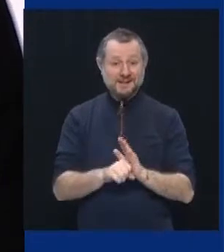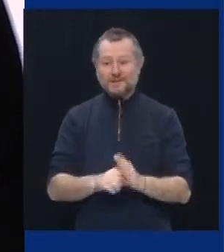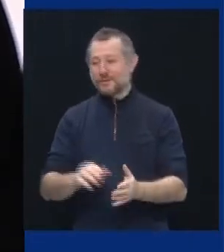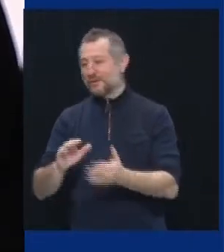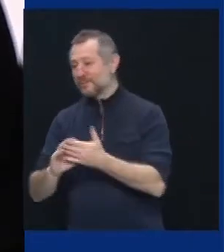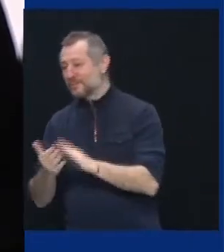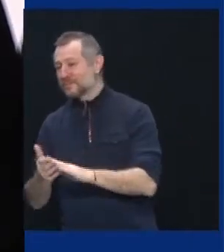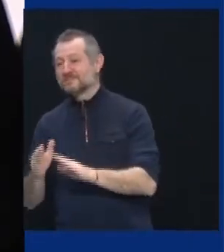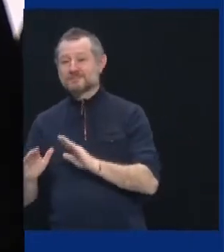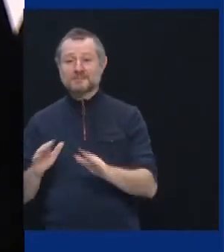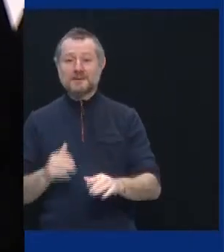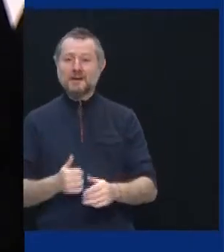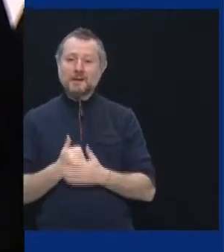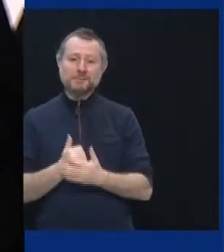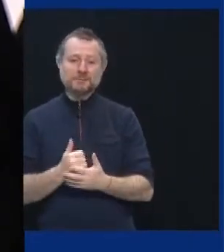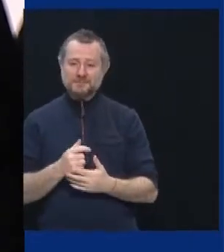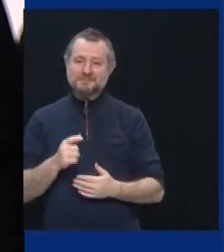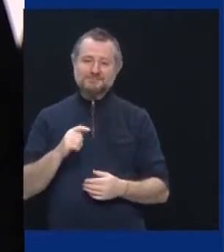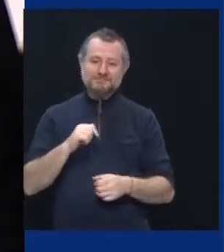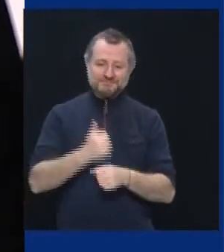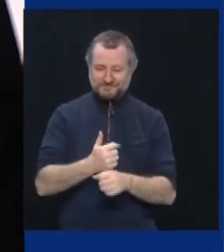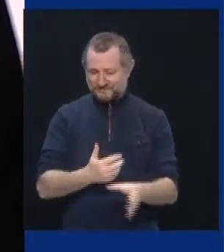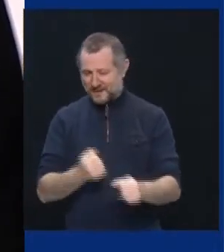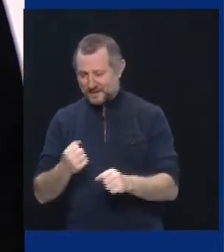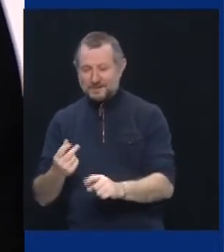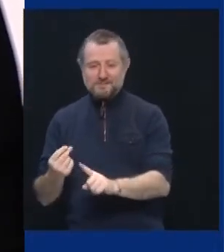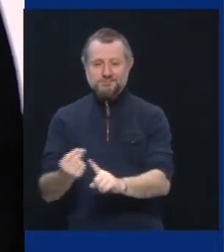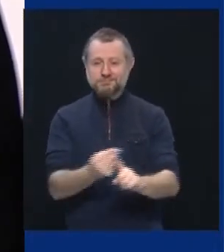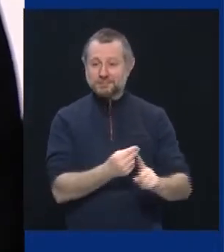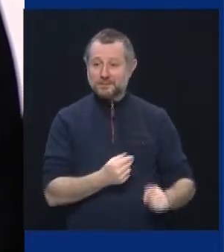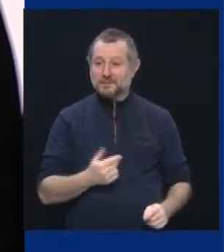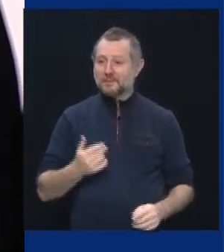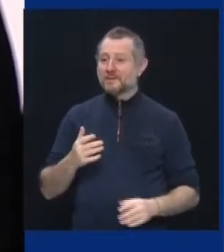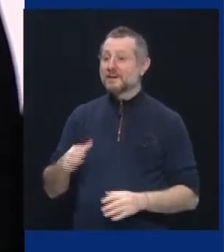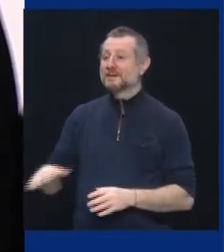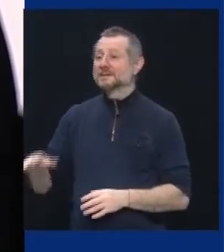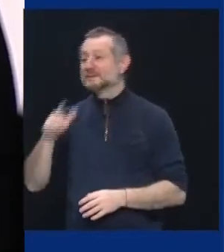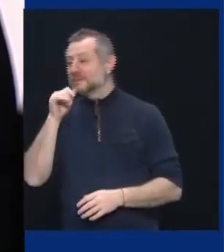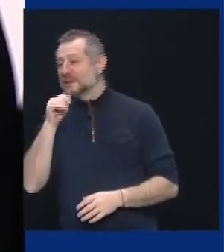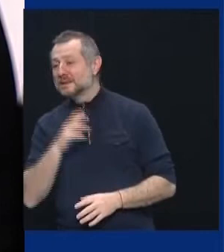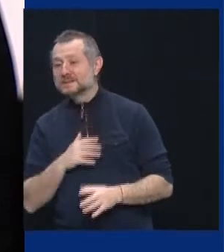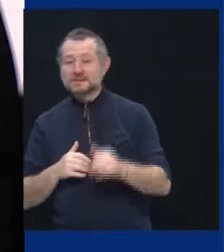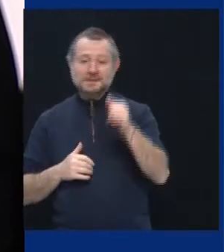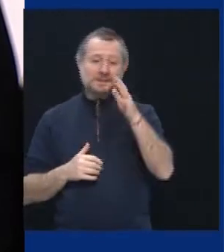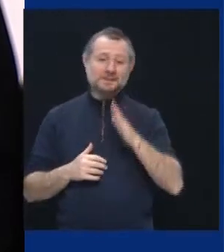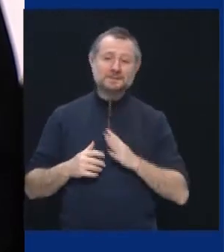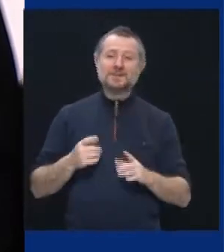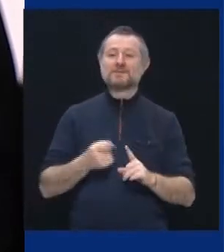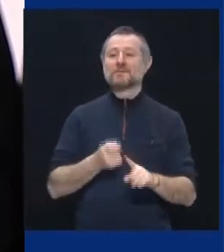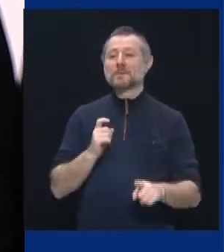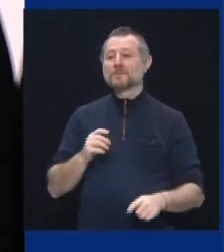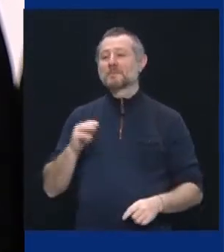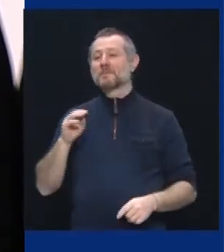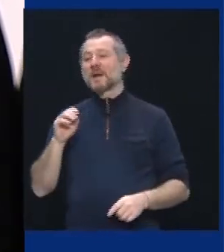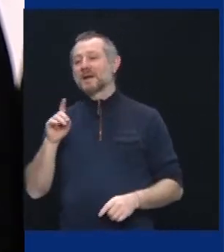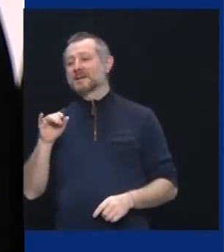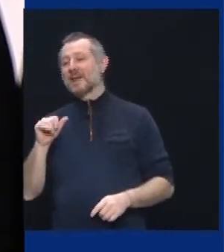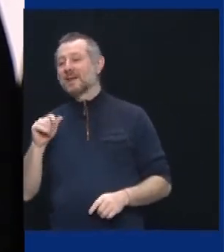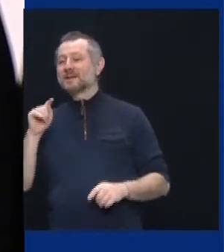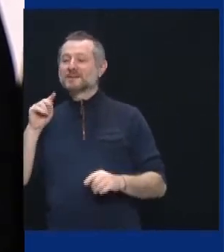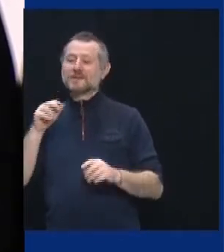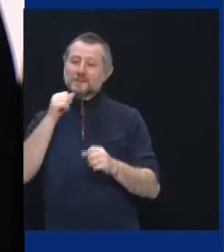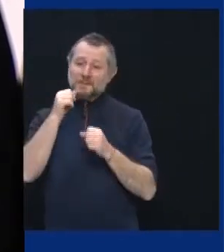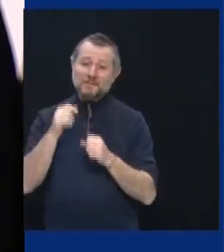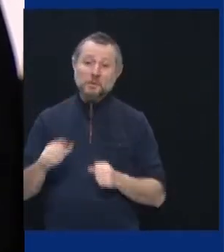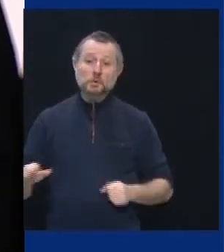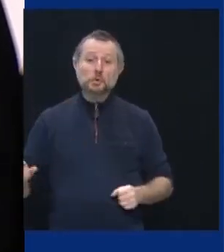community vaccination sites. But what I want the ladies and gentlemen of the media to know, it is your job